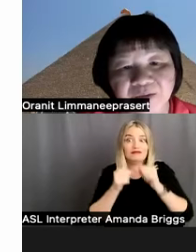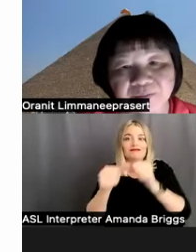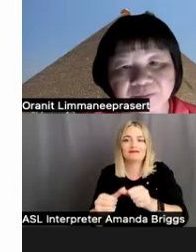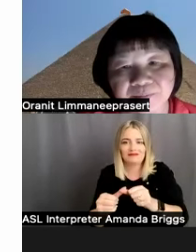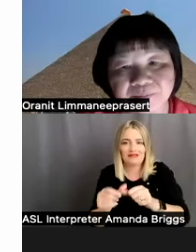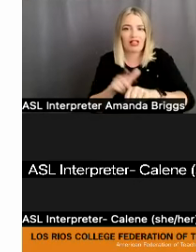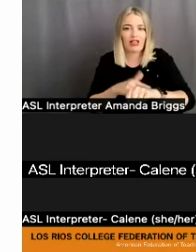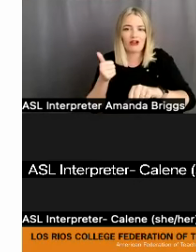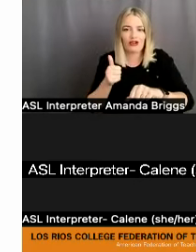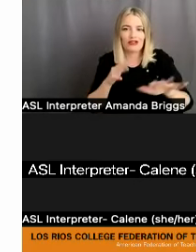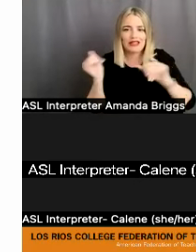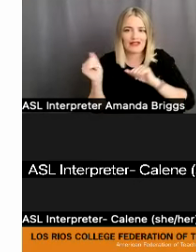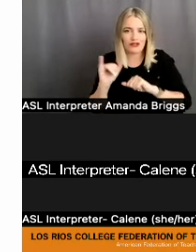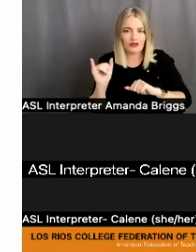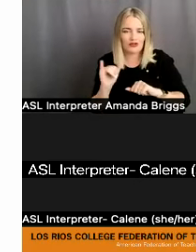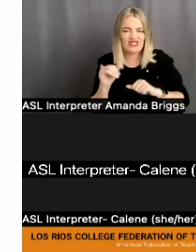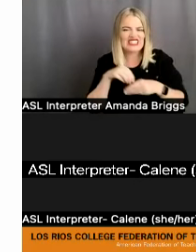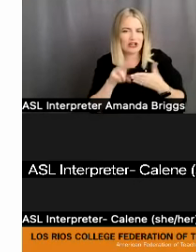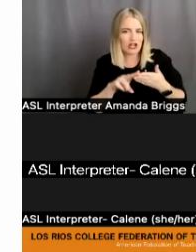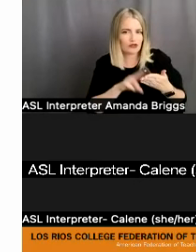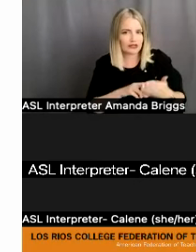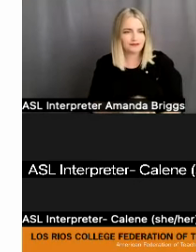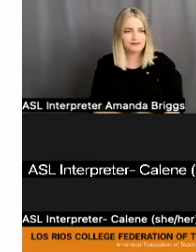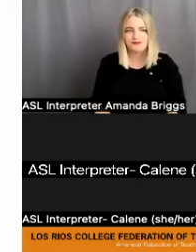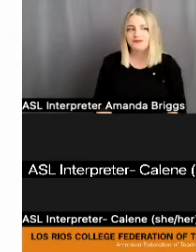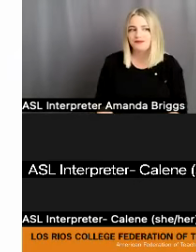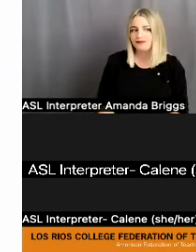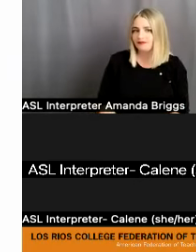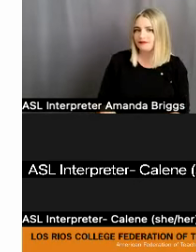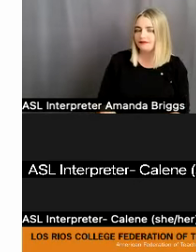you. It's in the contract.